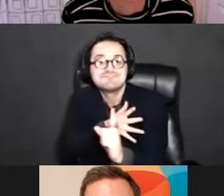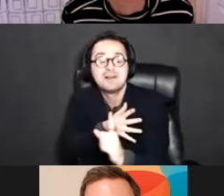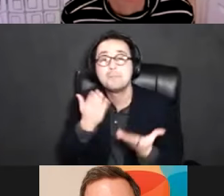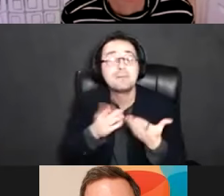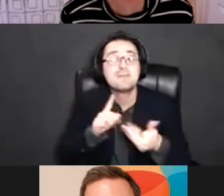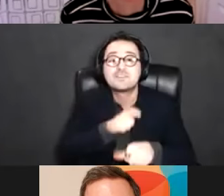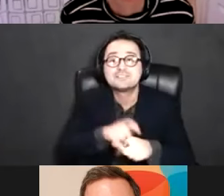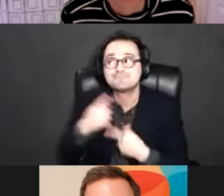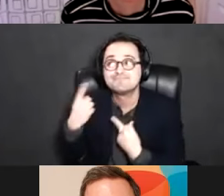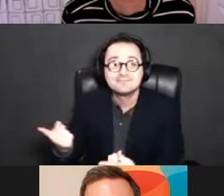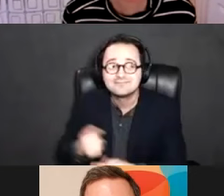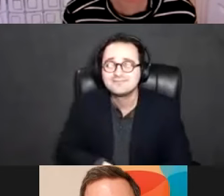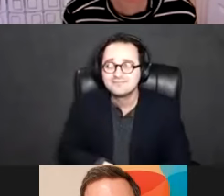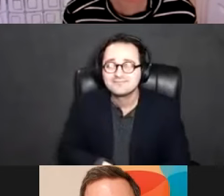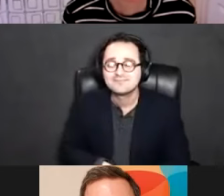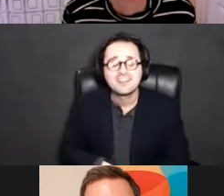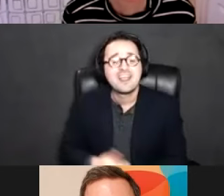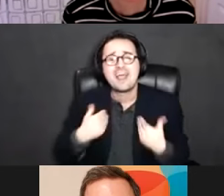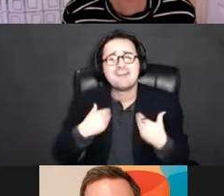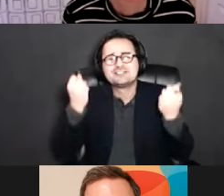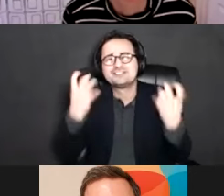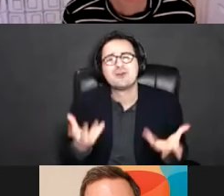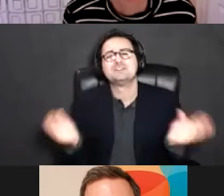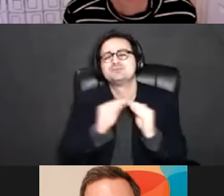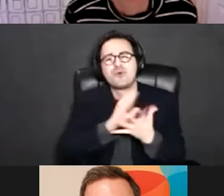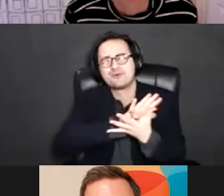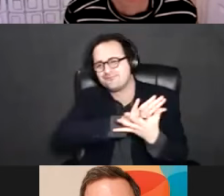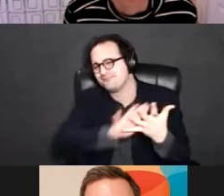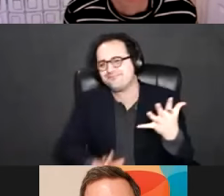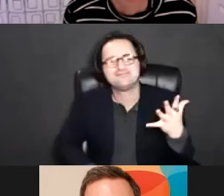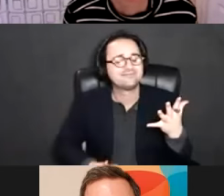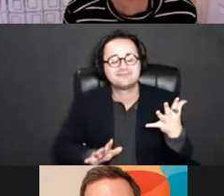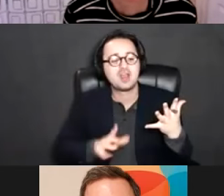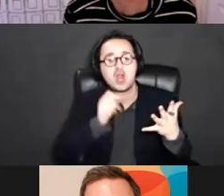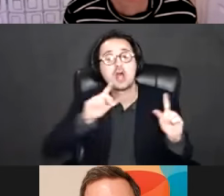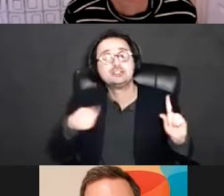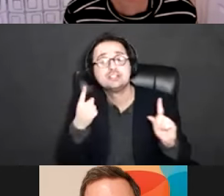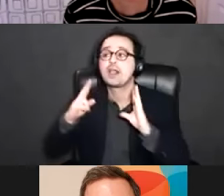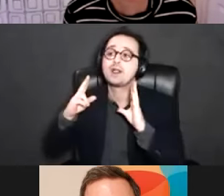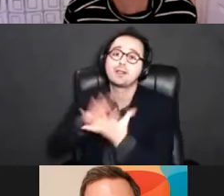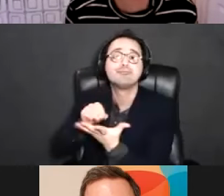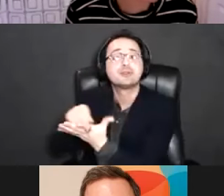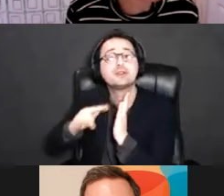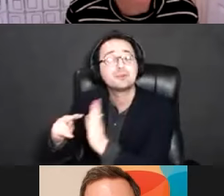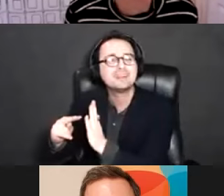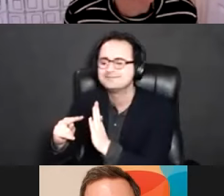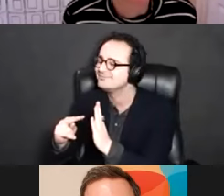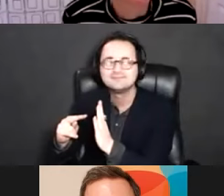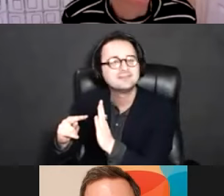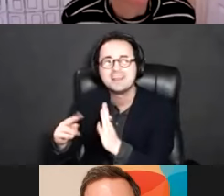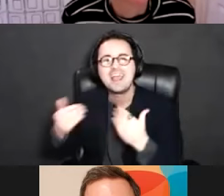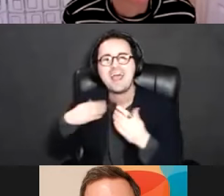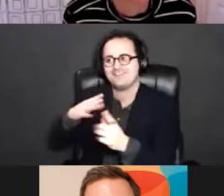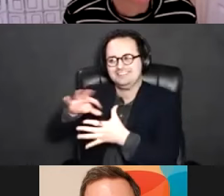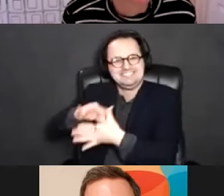time. There's so much more going on than just learning to read in terms of like how entering an